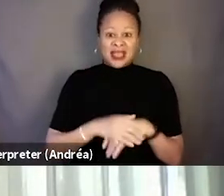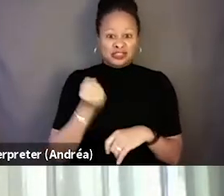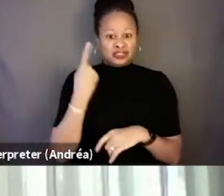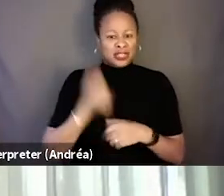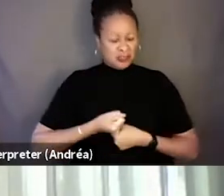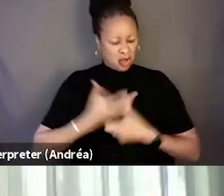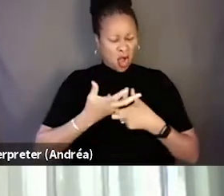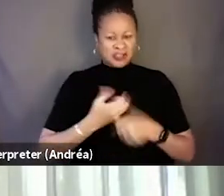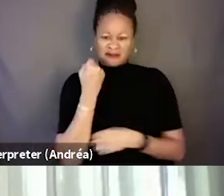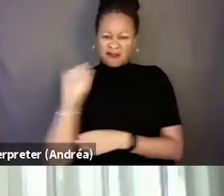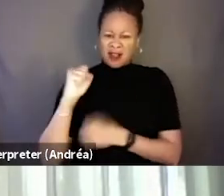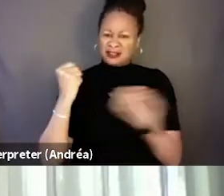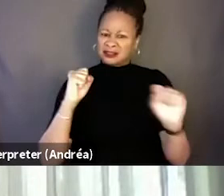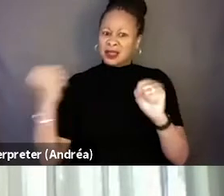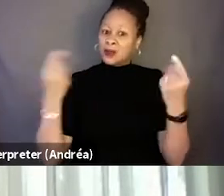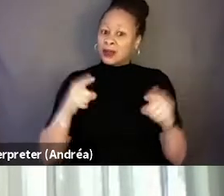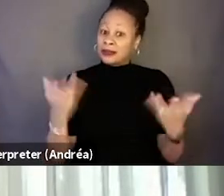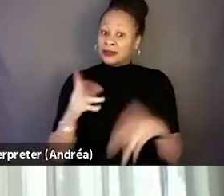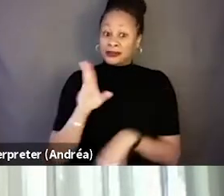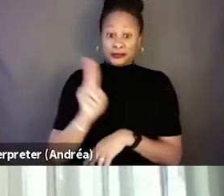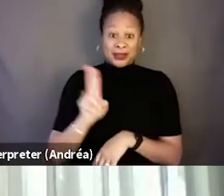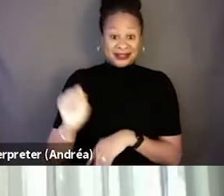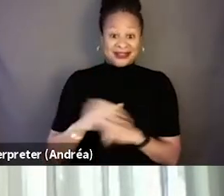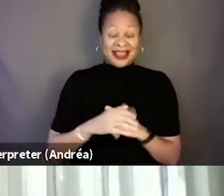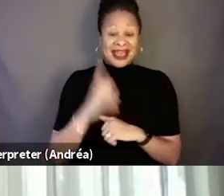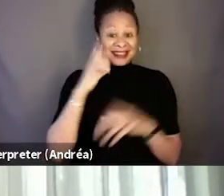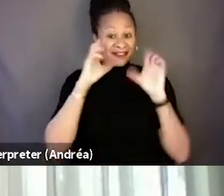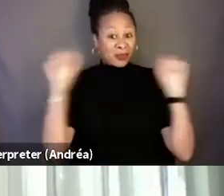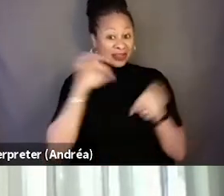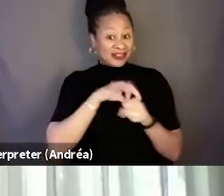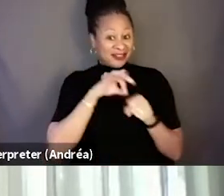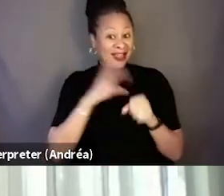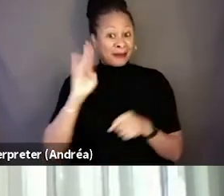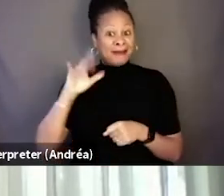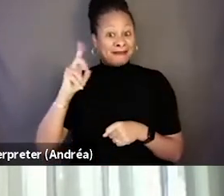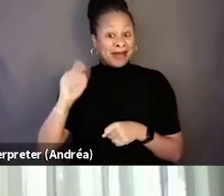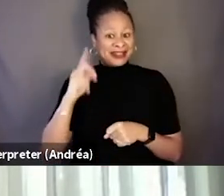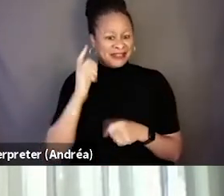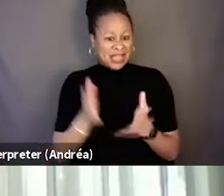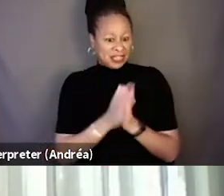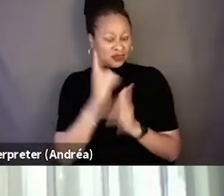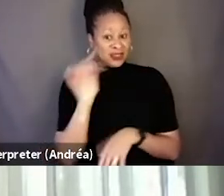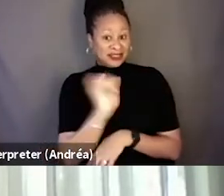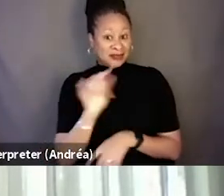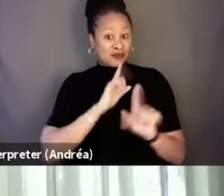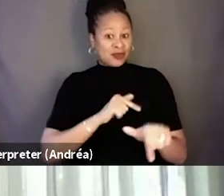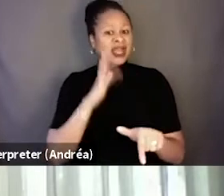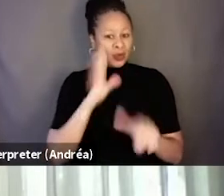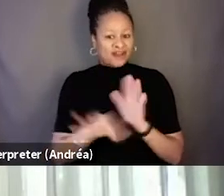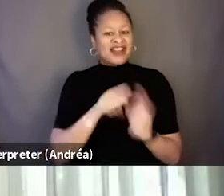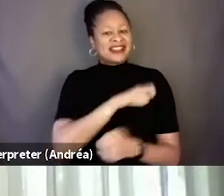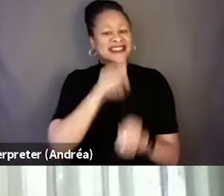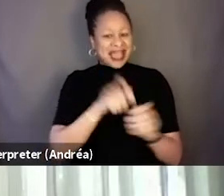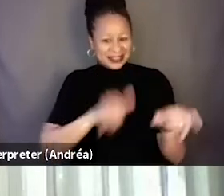was going on in America. And I bet if the president-elect commissioned a similar report today, he would find the exact same things, right?